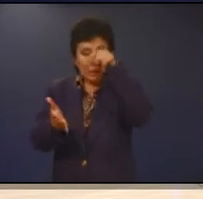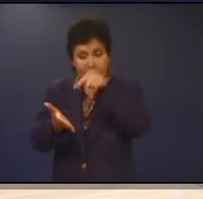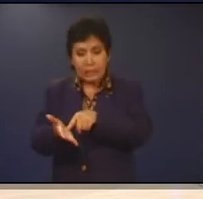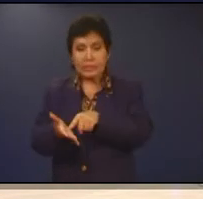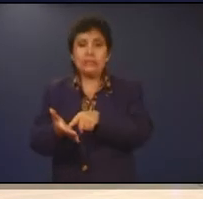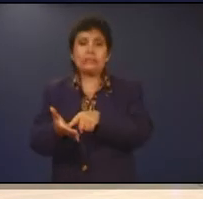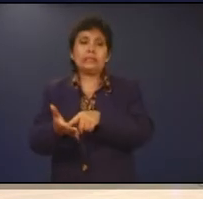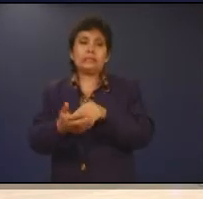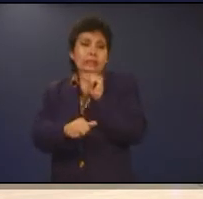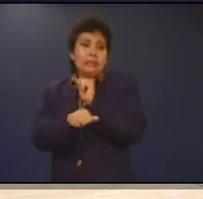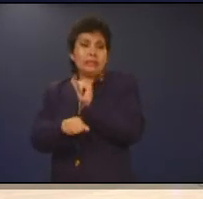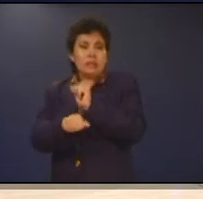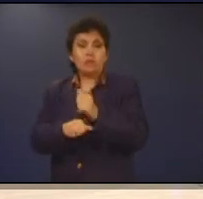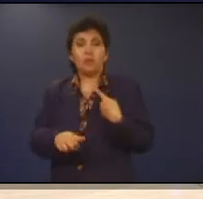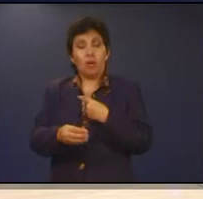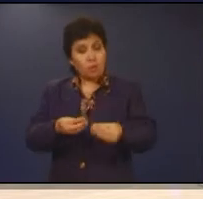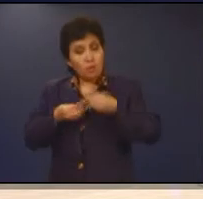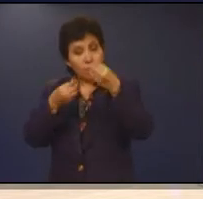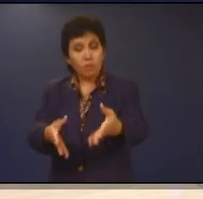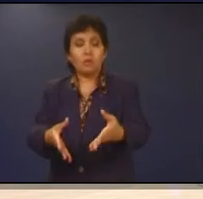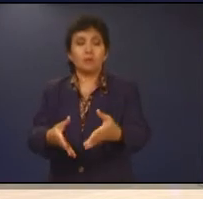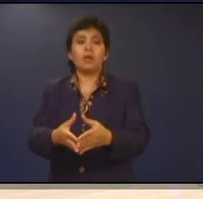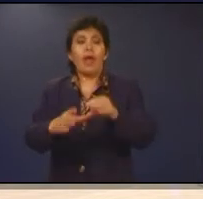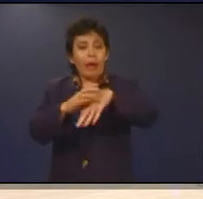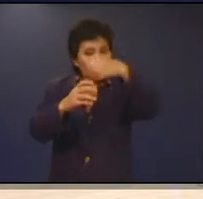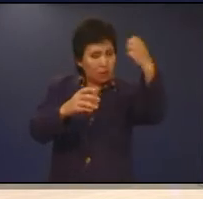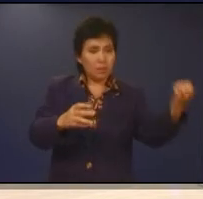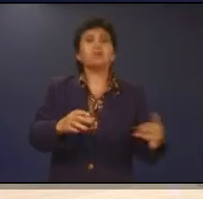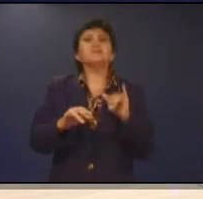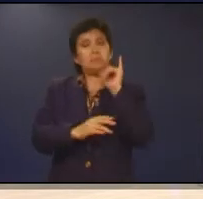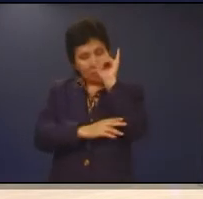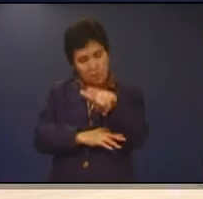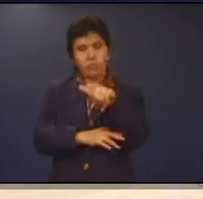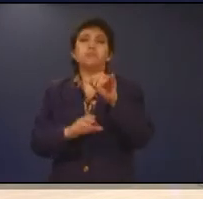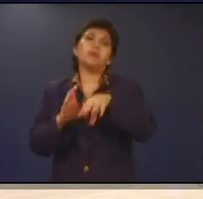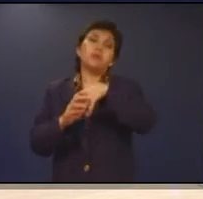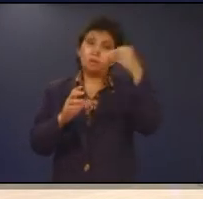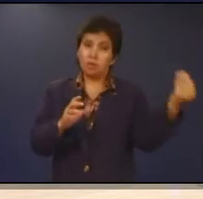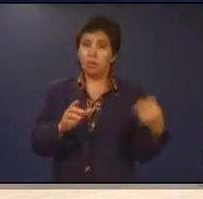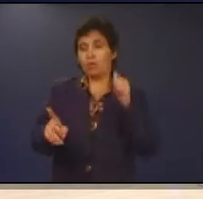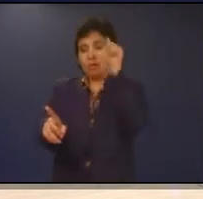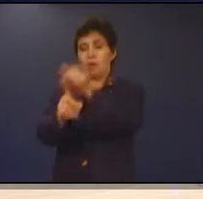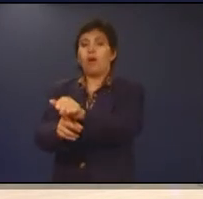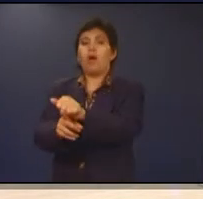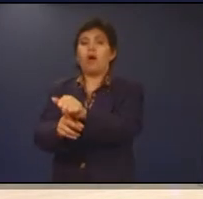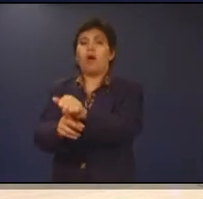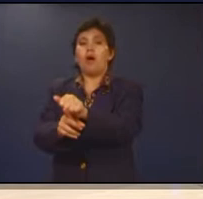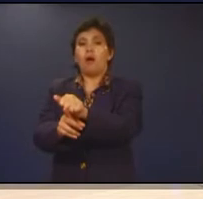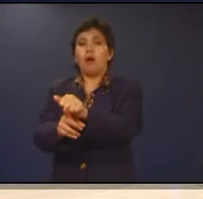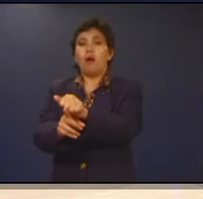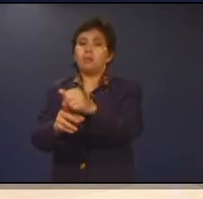task. In this situation, we attribute it externally, EA, externally. We blame it on